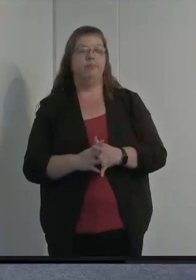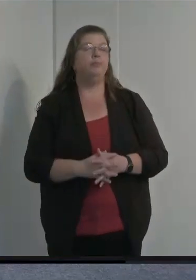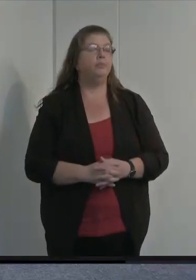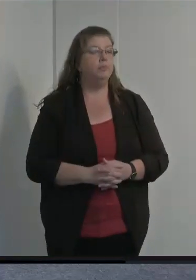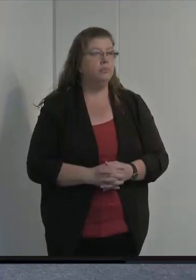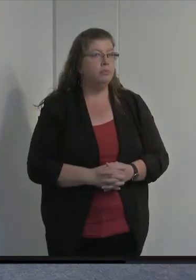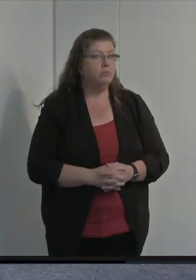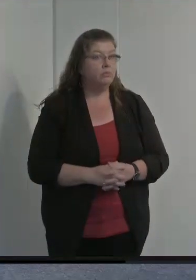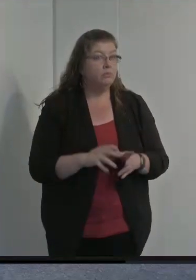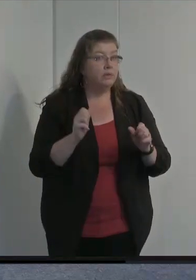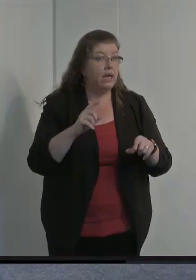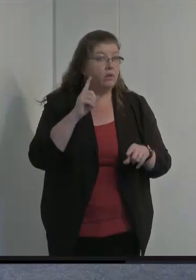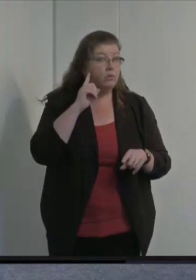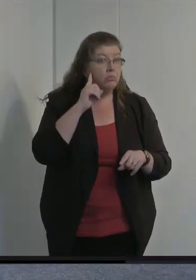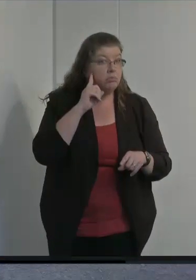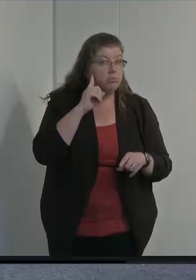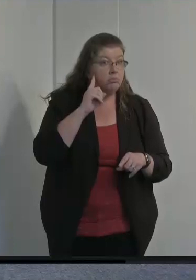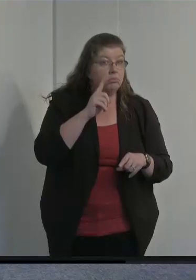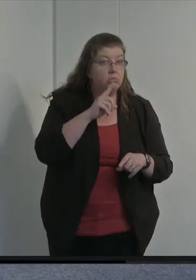Nick, can you unmute?